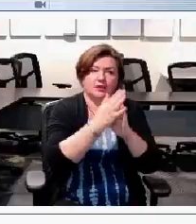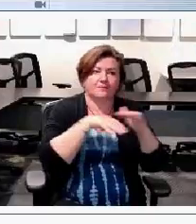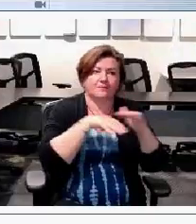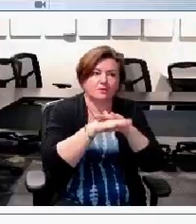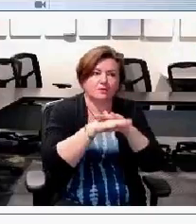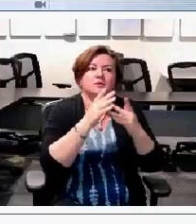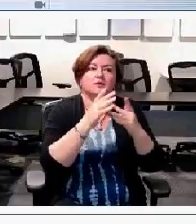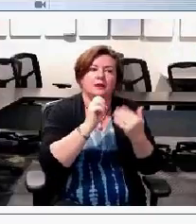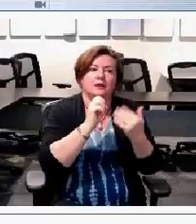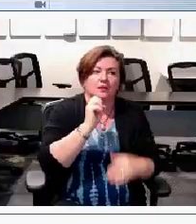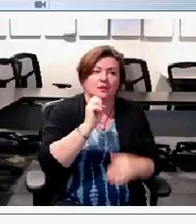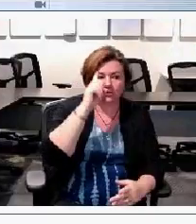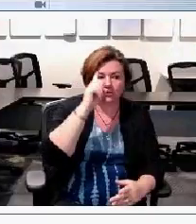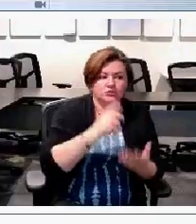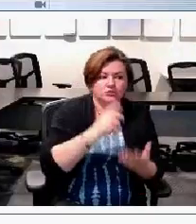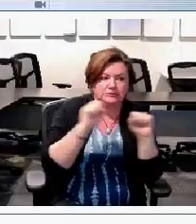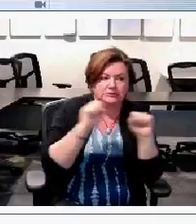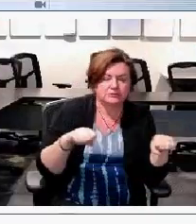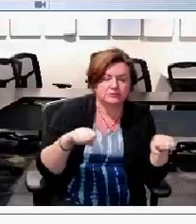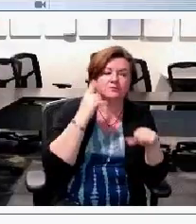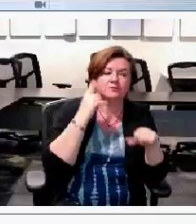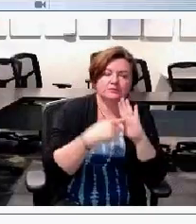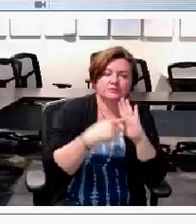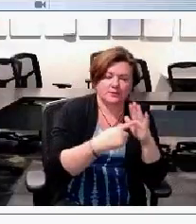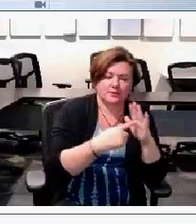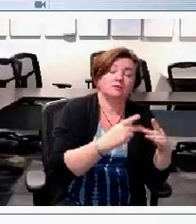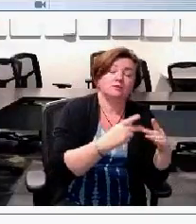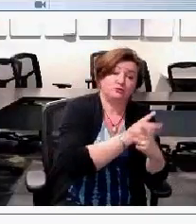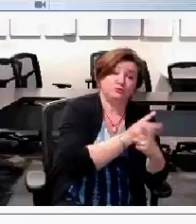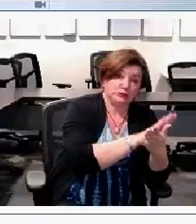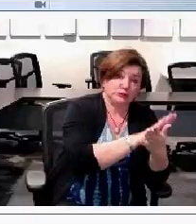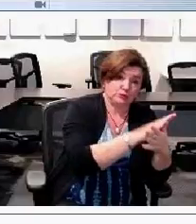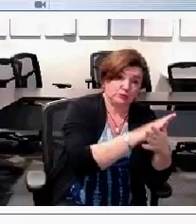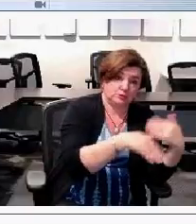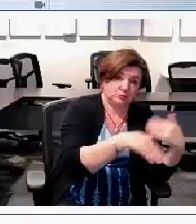we're talking with our population, primarily preschool, and just